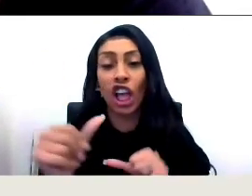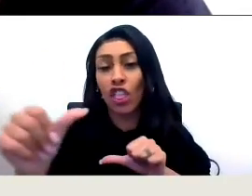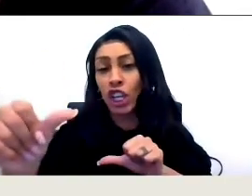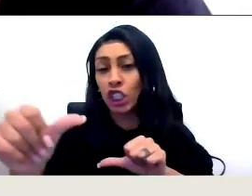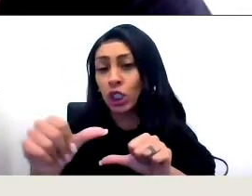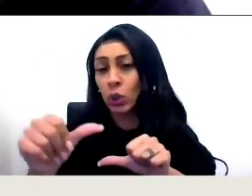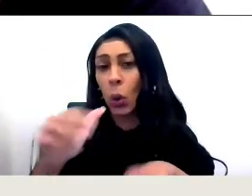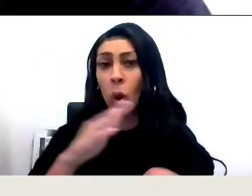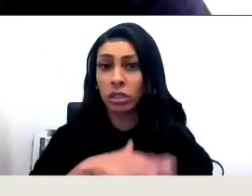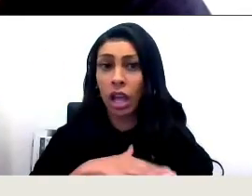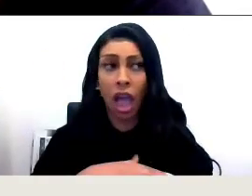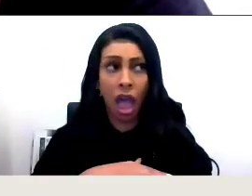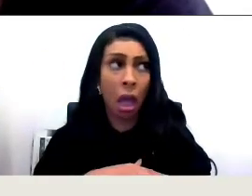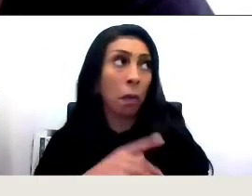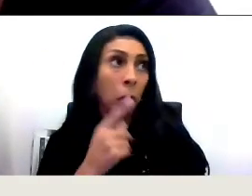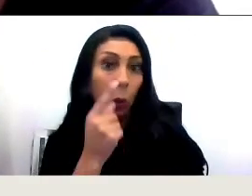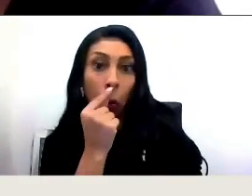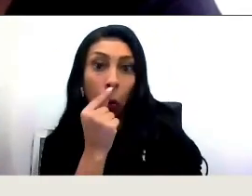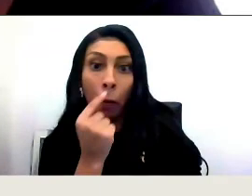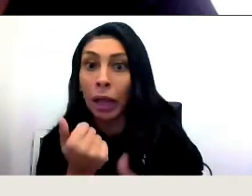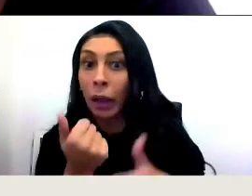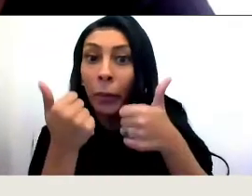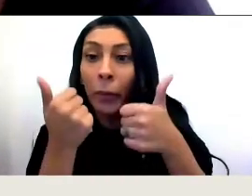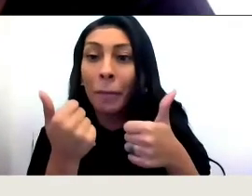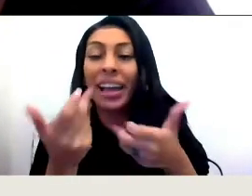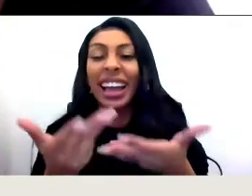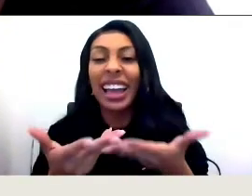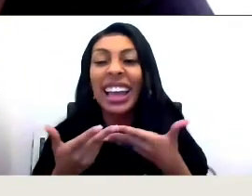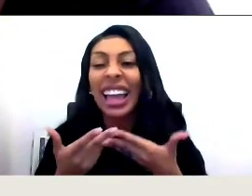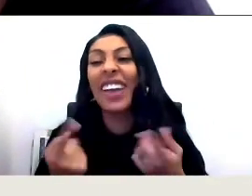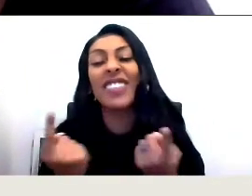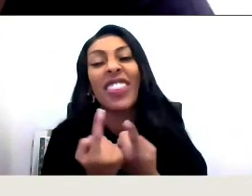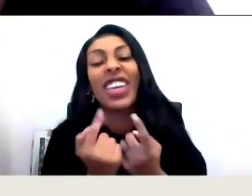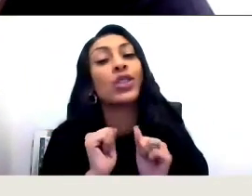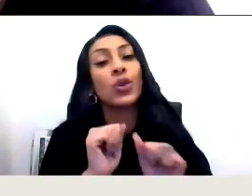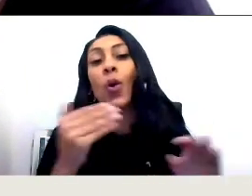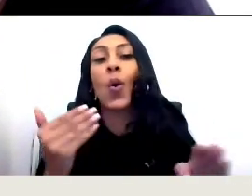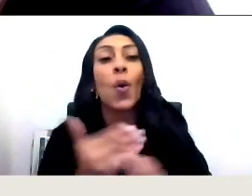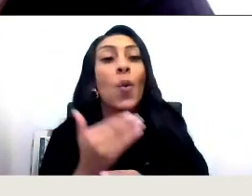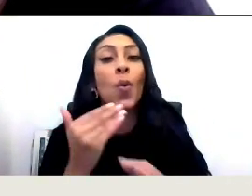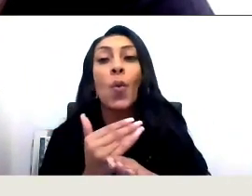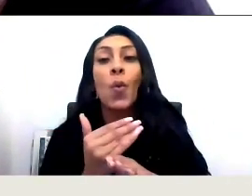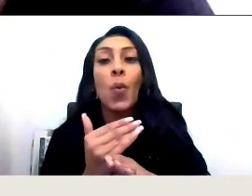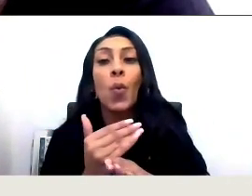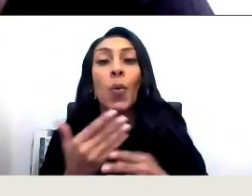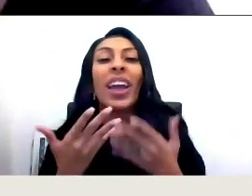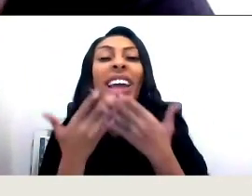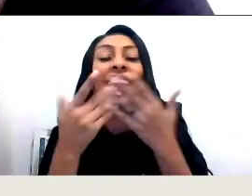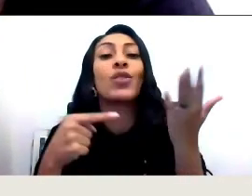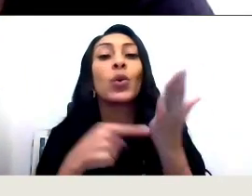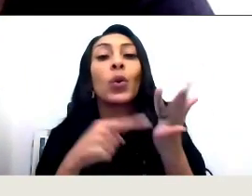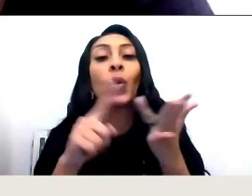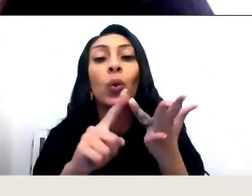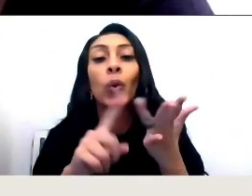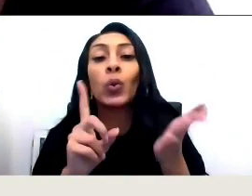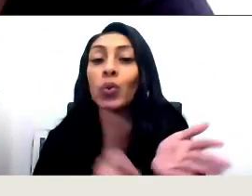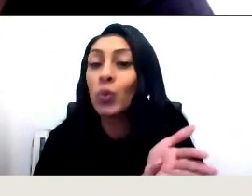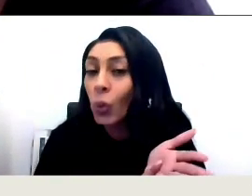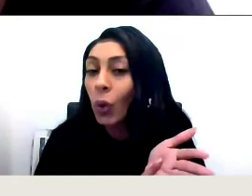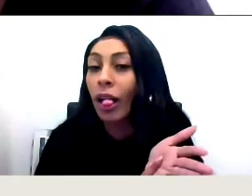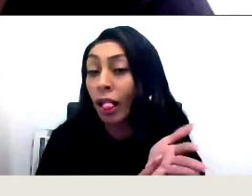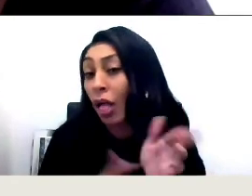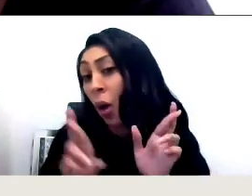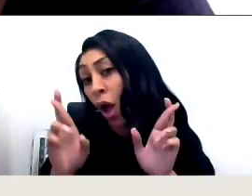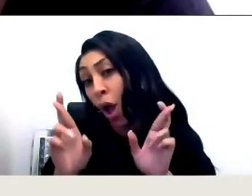be something pragmatic, but it gives things to your work and the way you approach your work. It gives you tools.